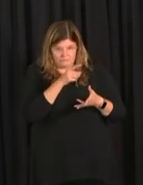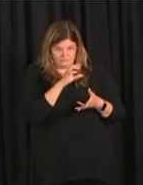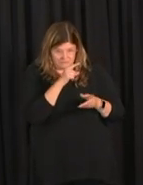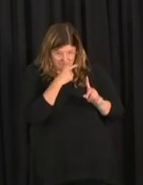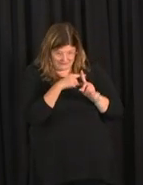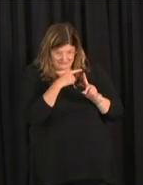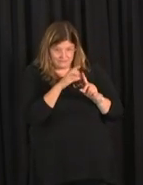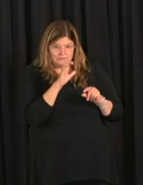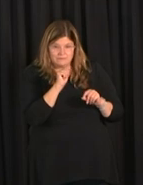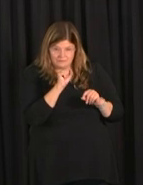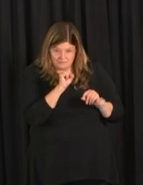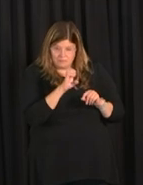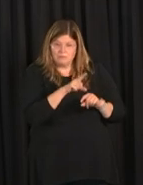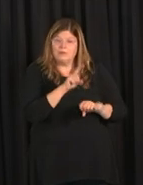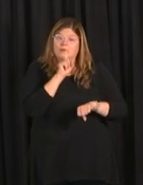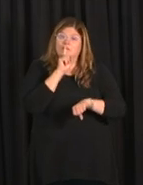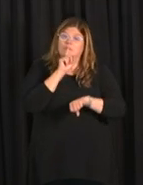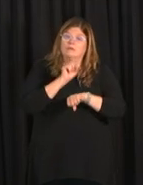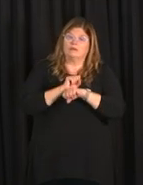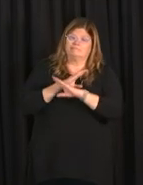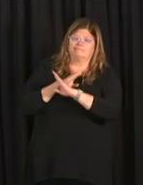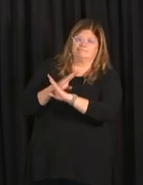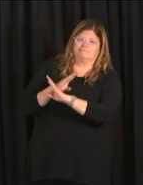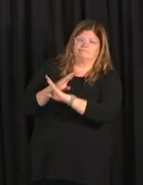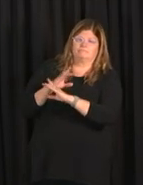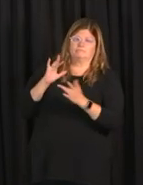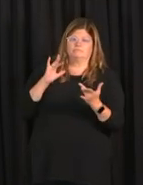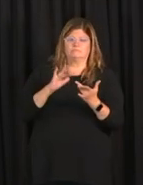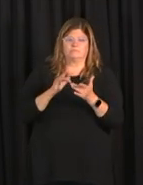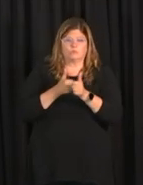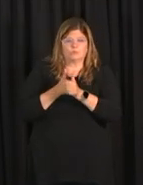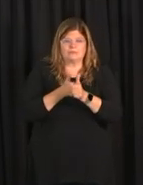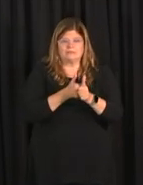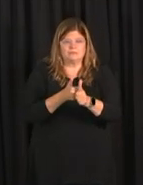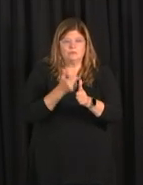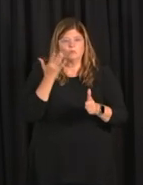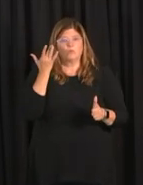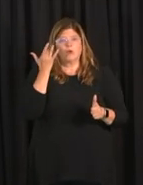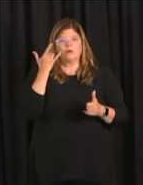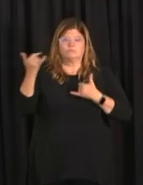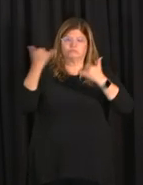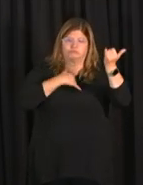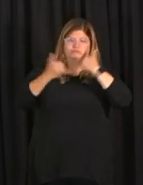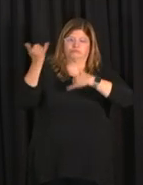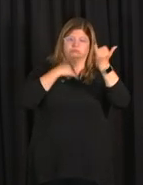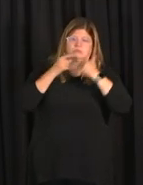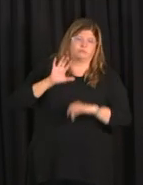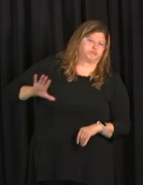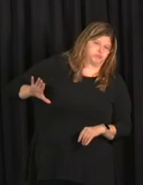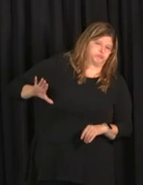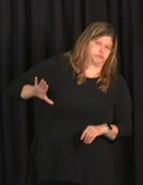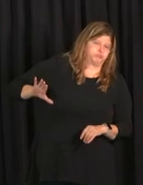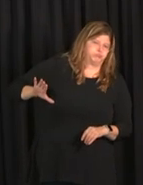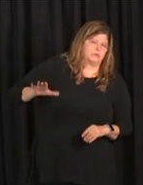that they had actually blocked the contact trace force number due to the number of calls they received.